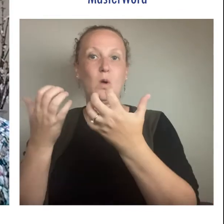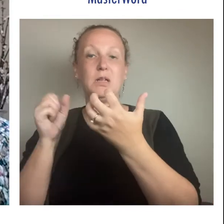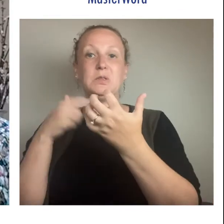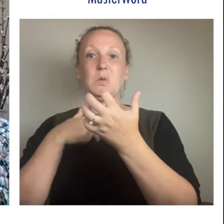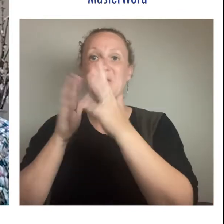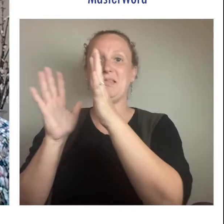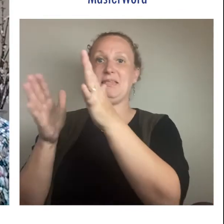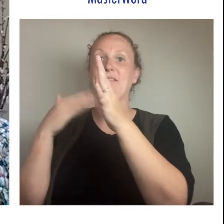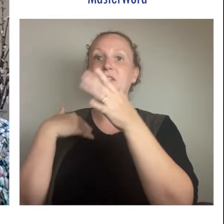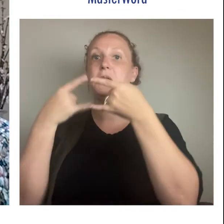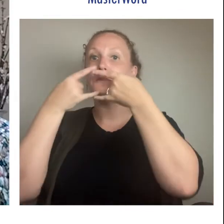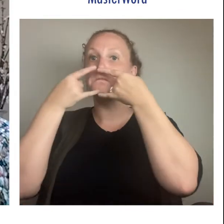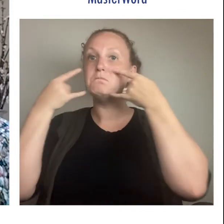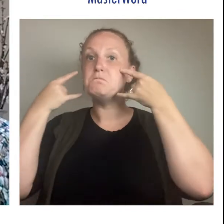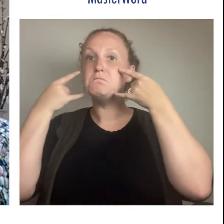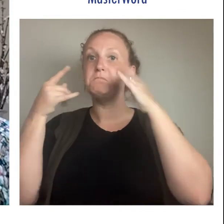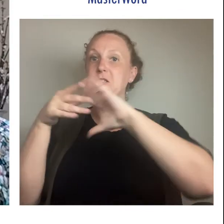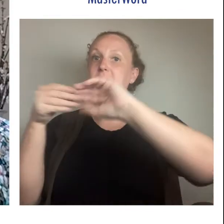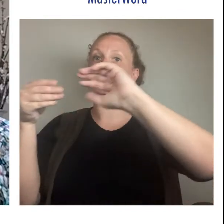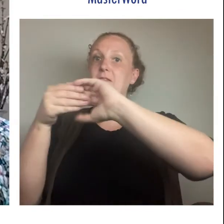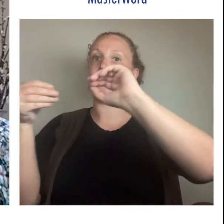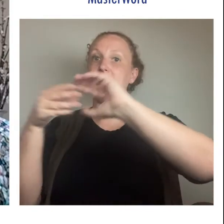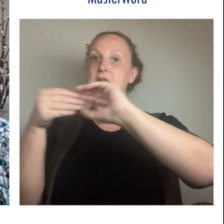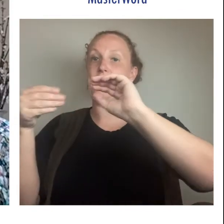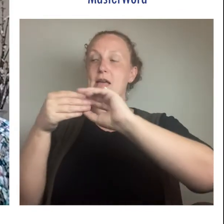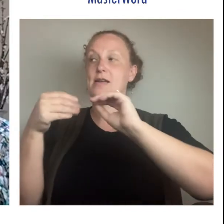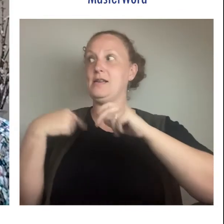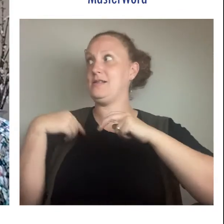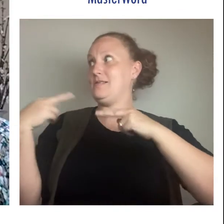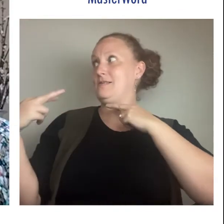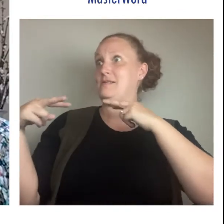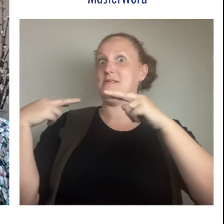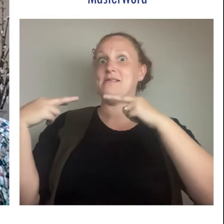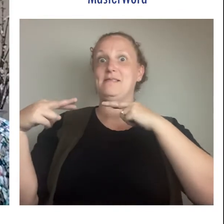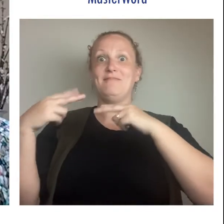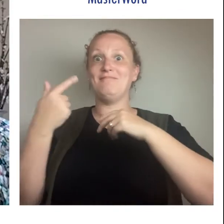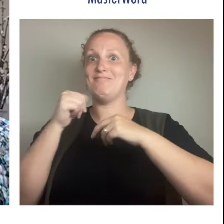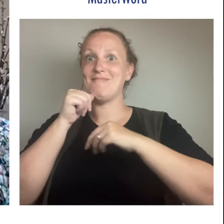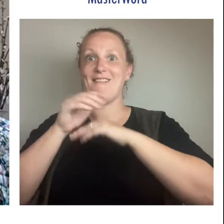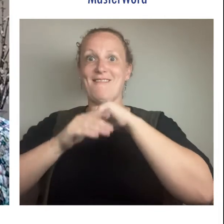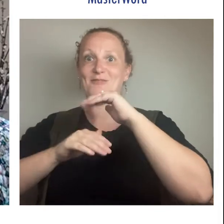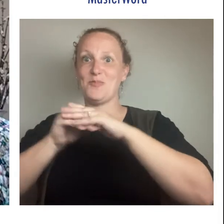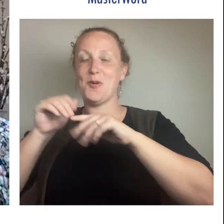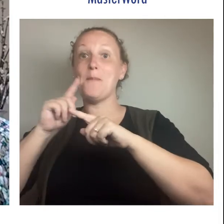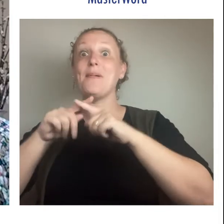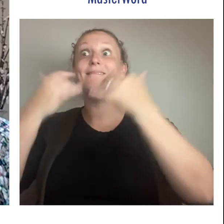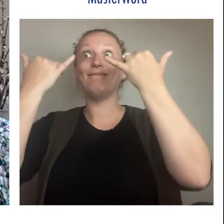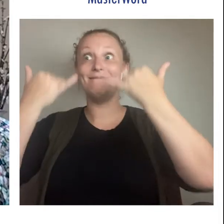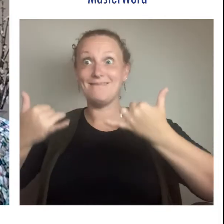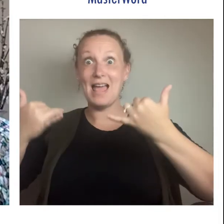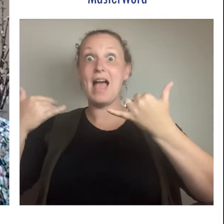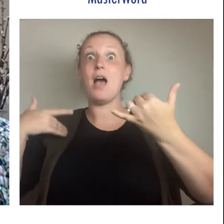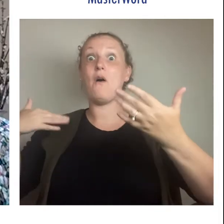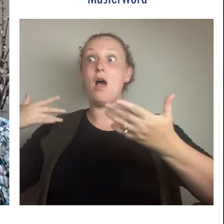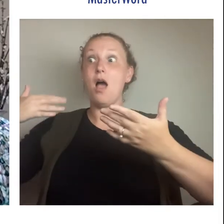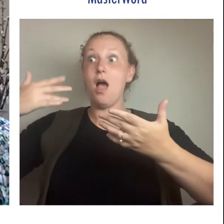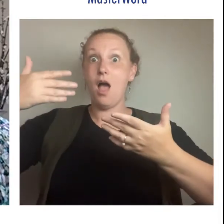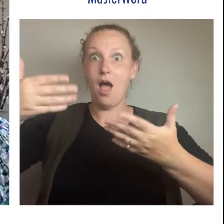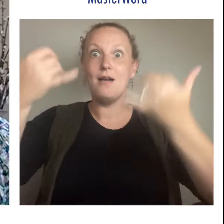his mask on. So I think about that situation, and then bring it into the COVID world,